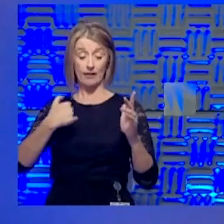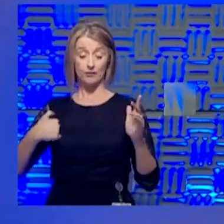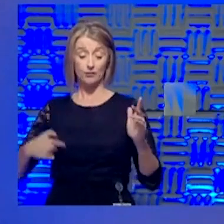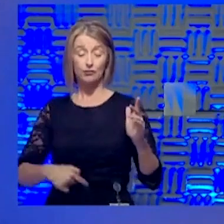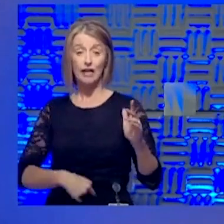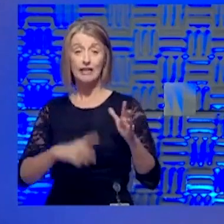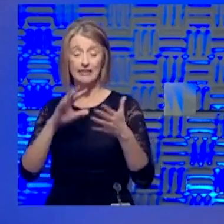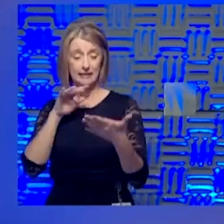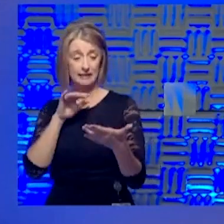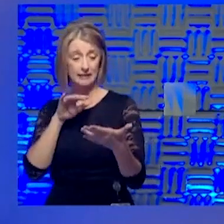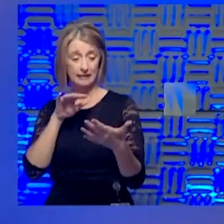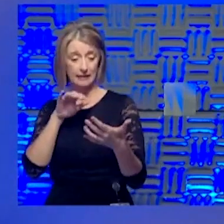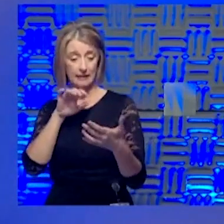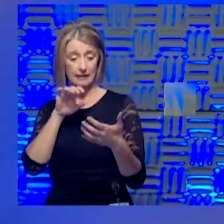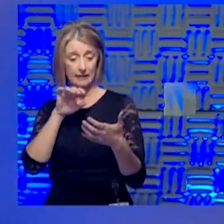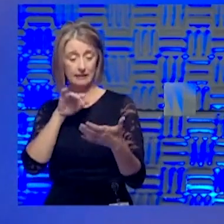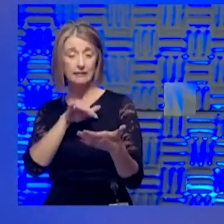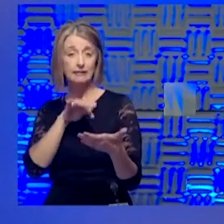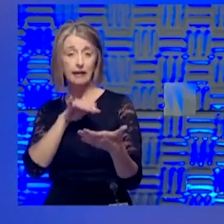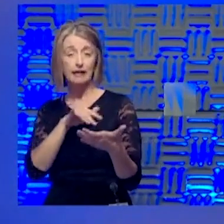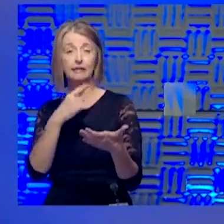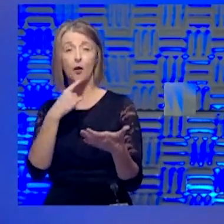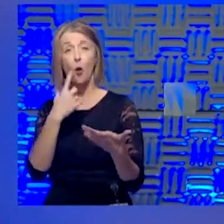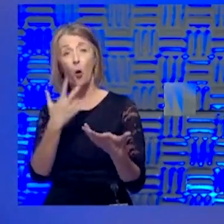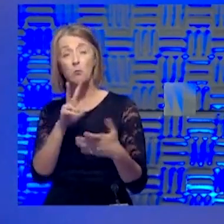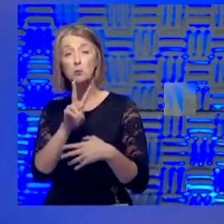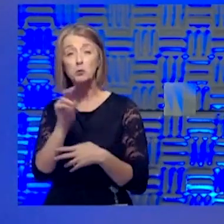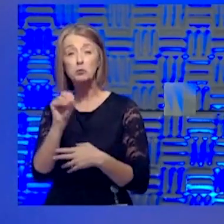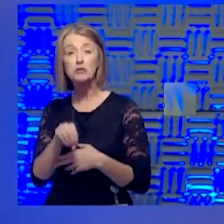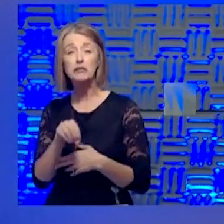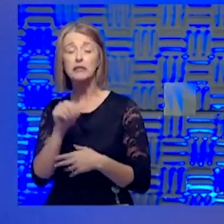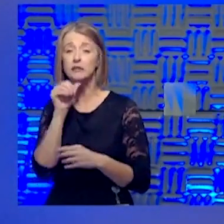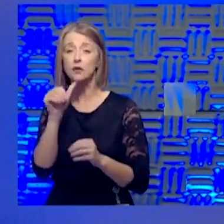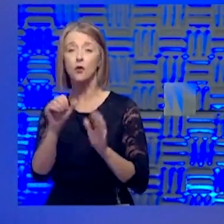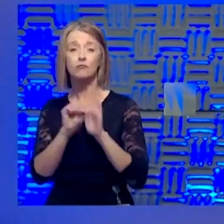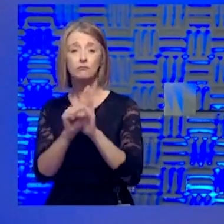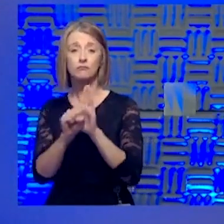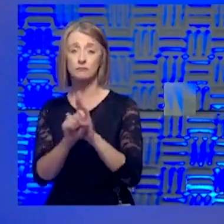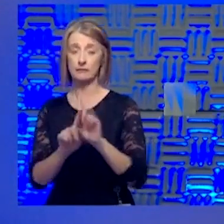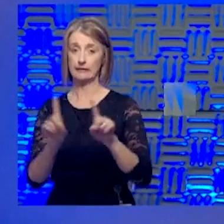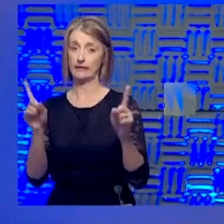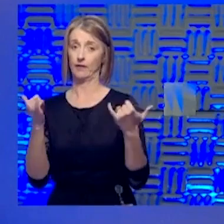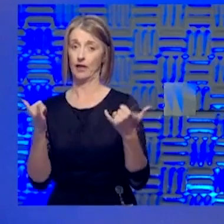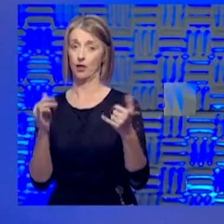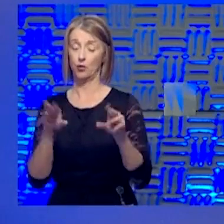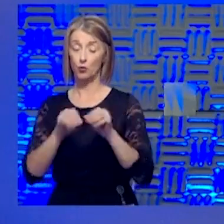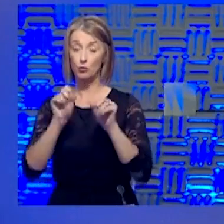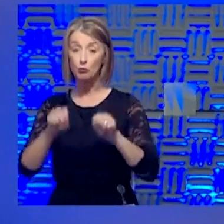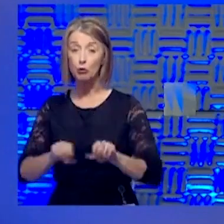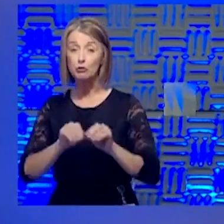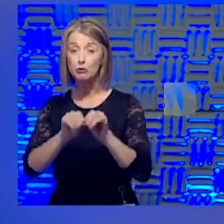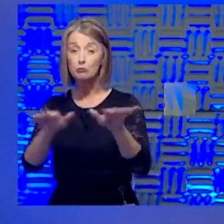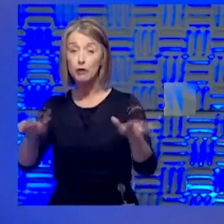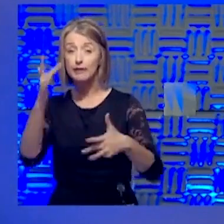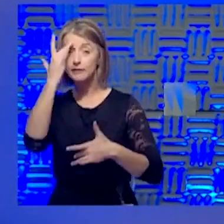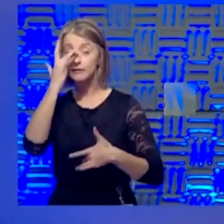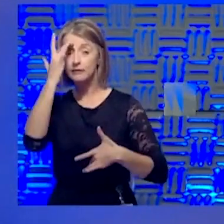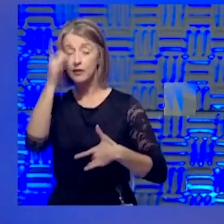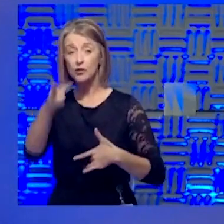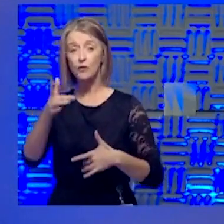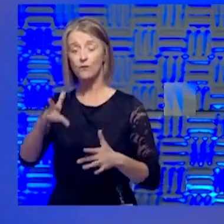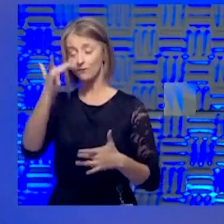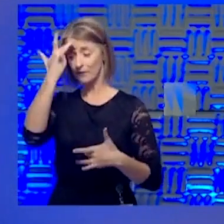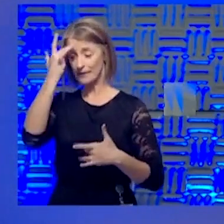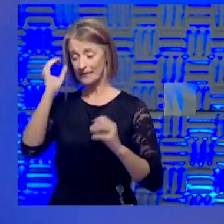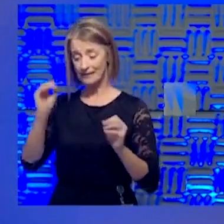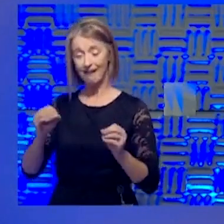where they said, well, maybe just 2% of people are asymptomatic. So that's important to note, that you could be spreading the disease or virus without you feeling